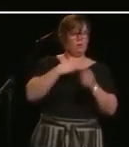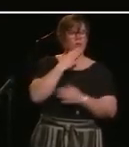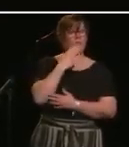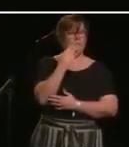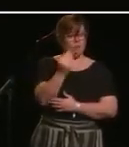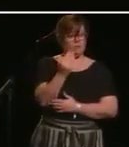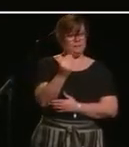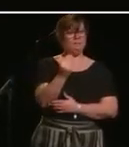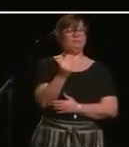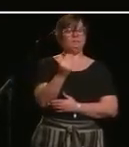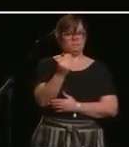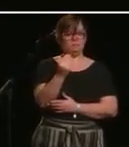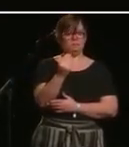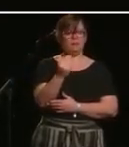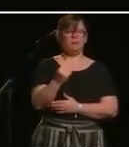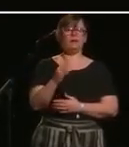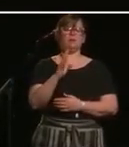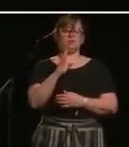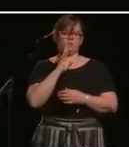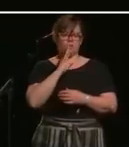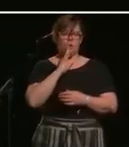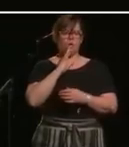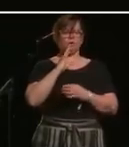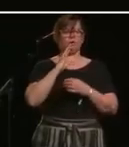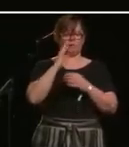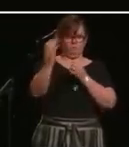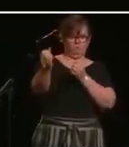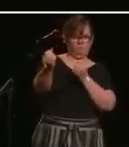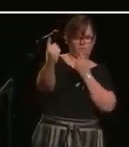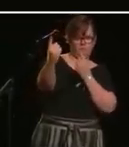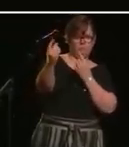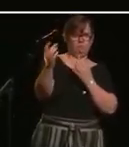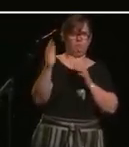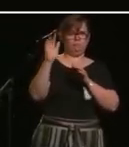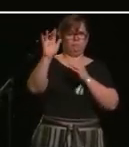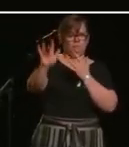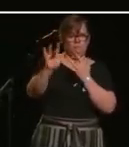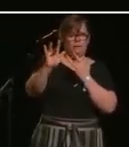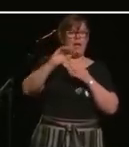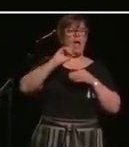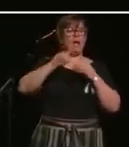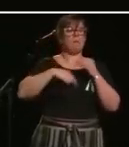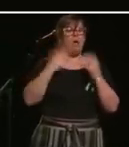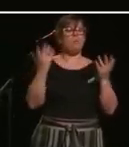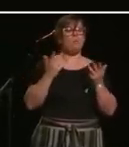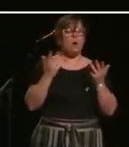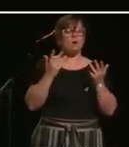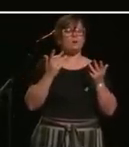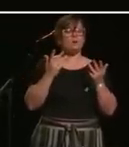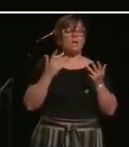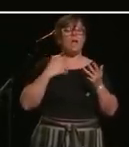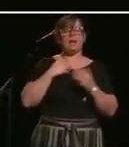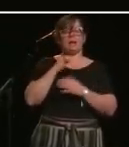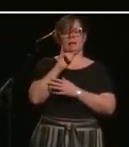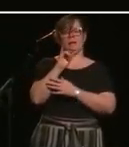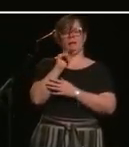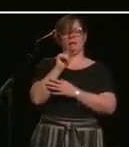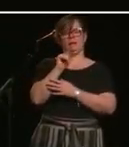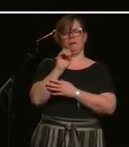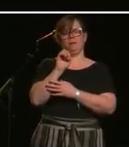14, spoke empathetically about interracial romance. And her indelible